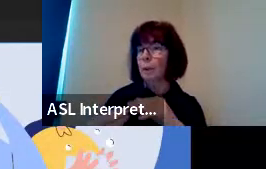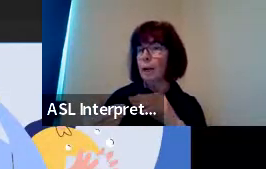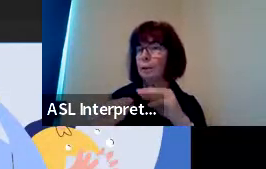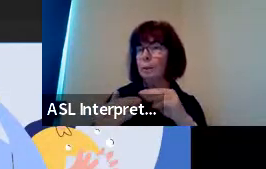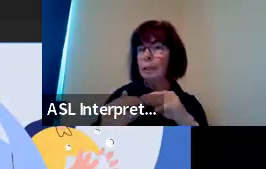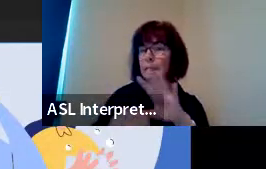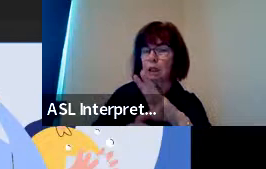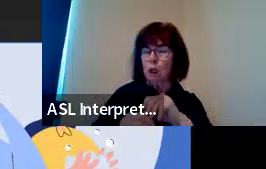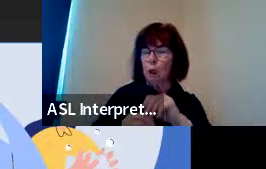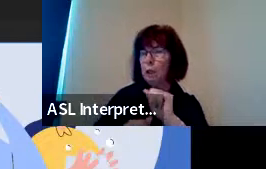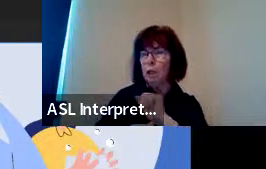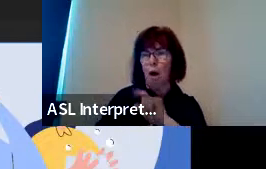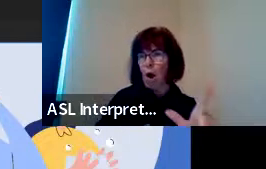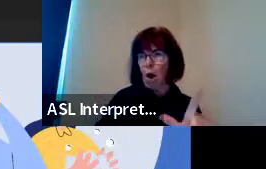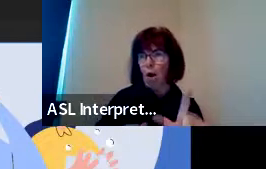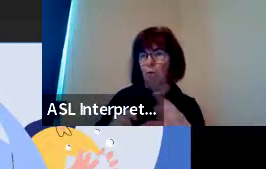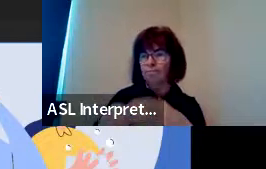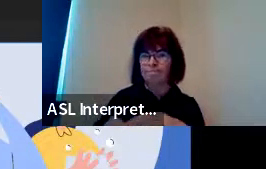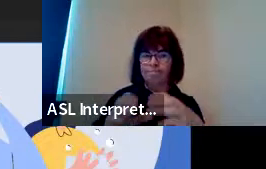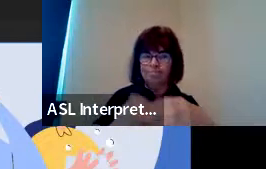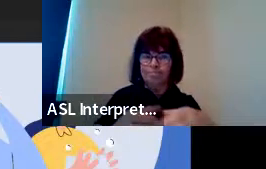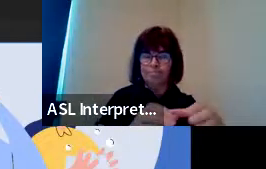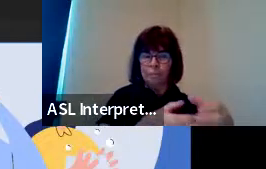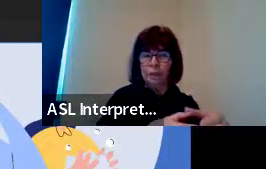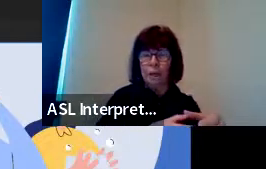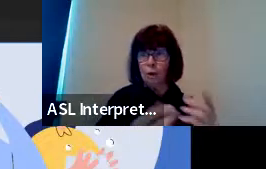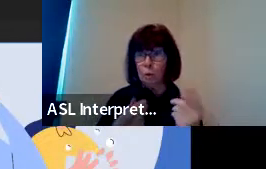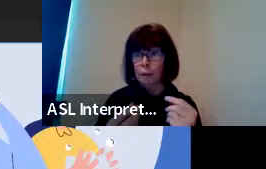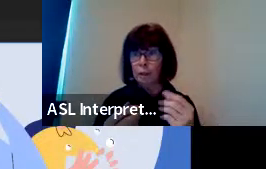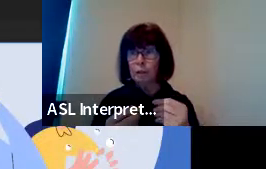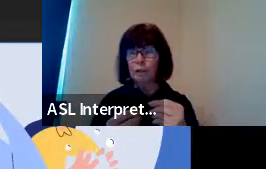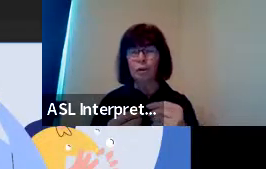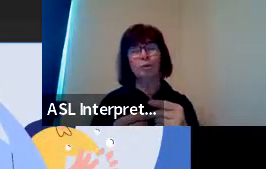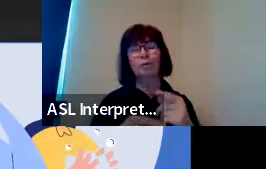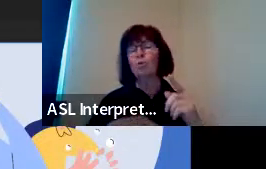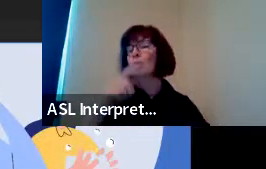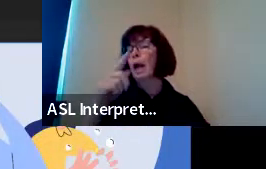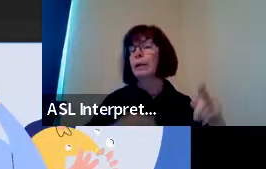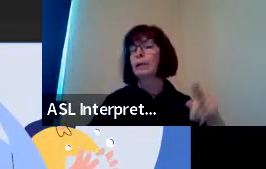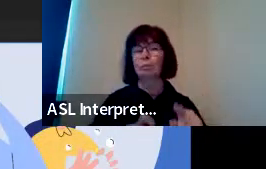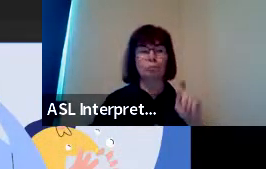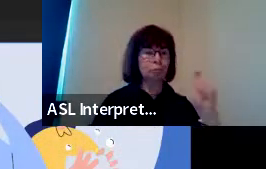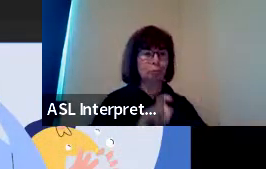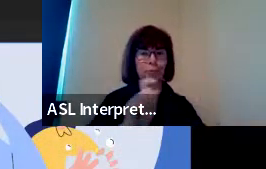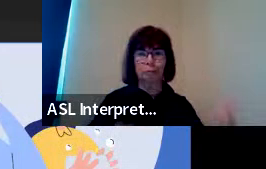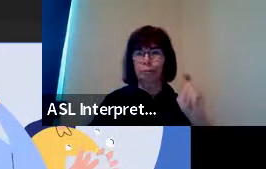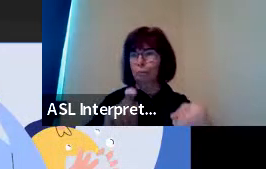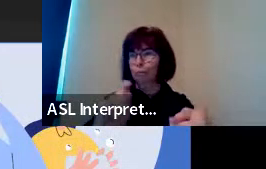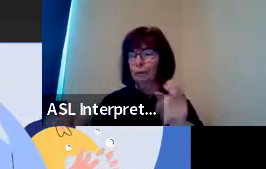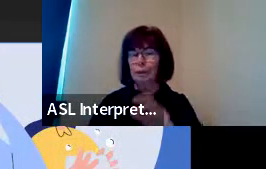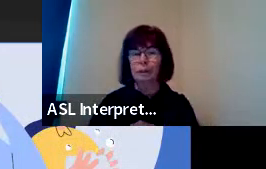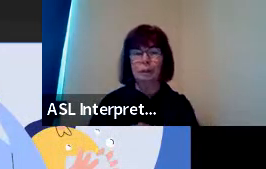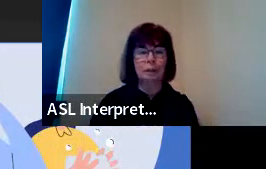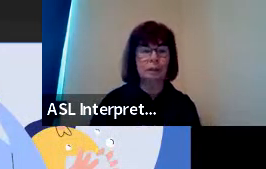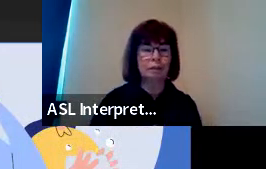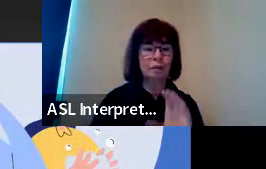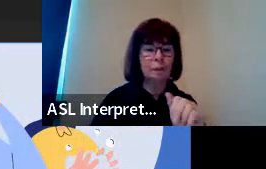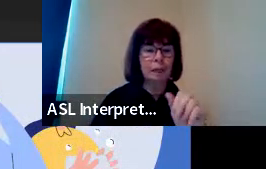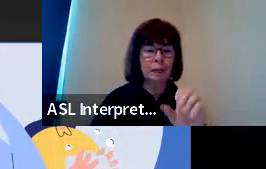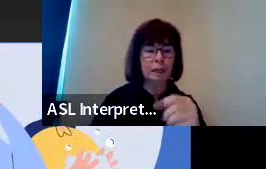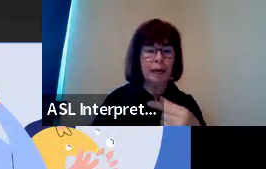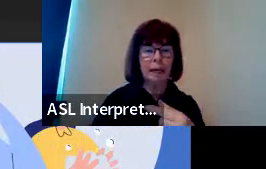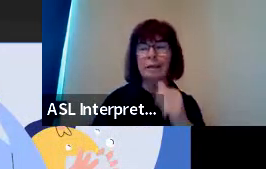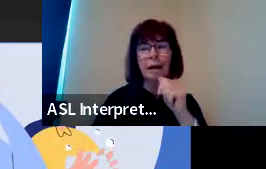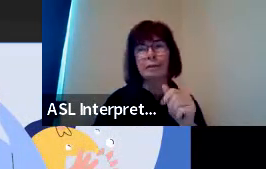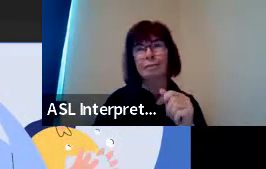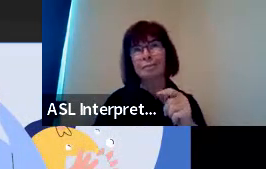groups. The way it works is we're going to divide you randomly. Those people who are from the CAG, not necessarily from the health